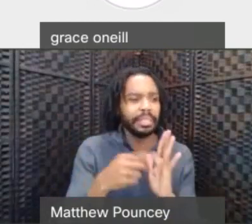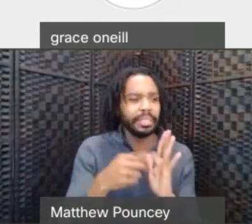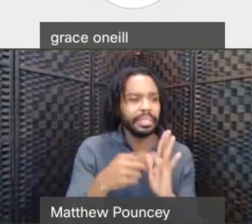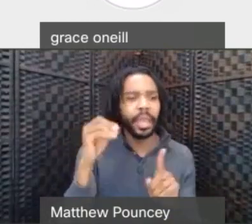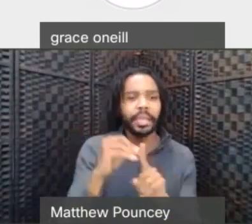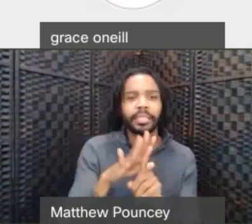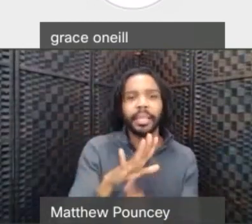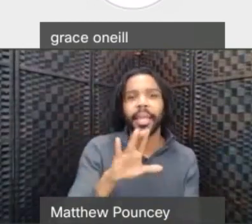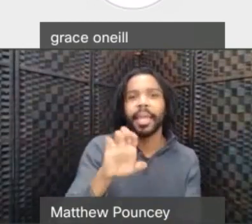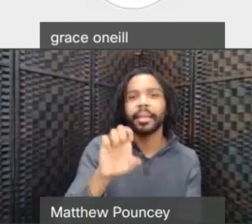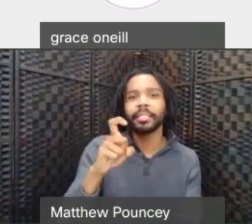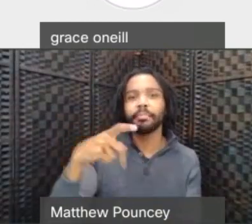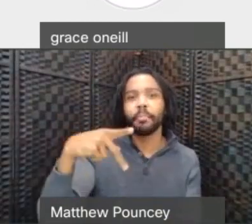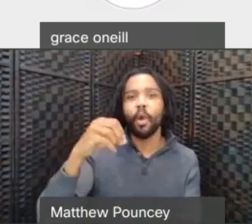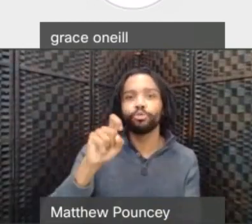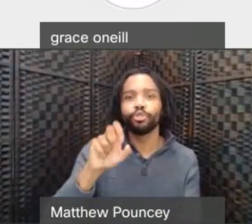contact exposure?